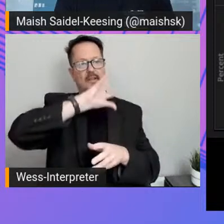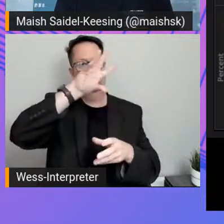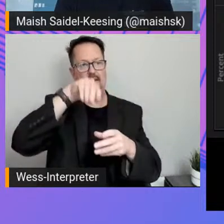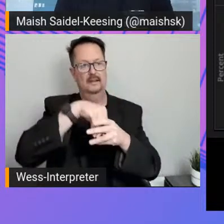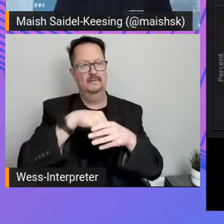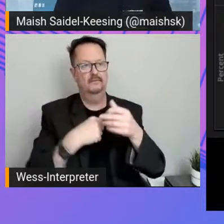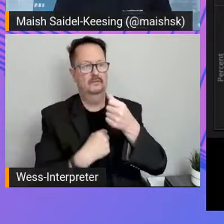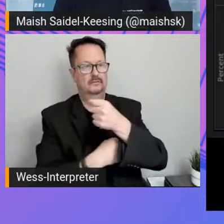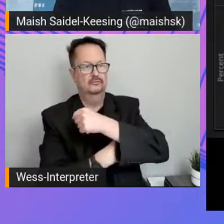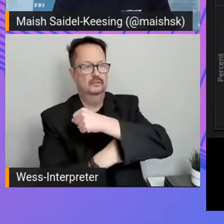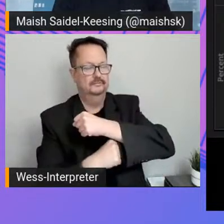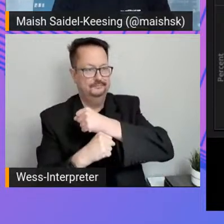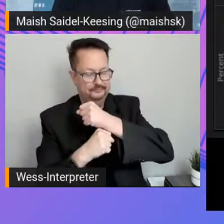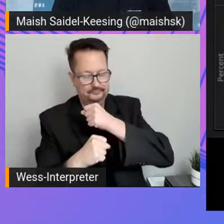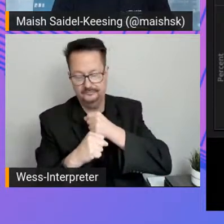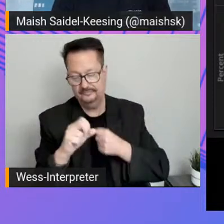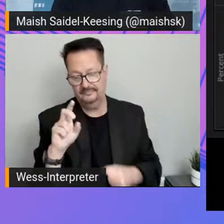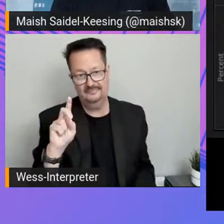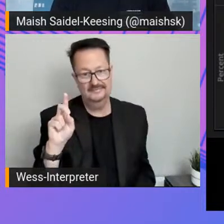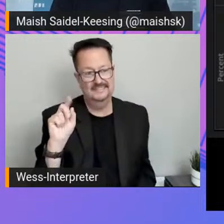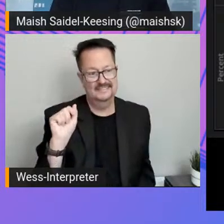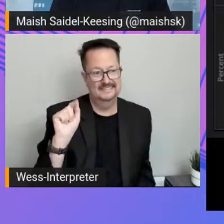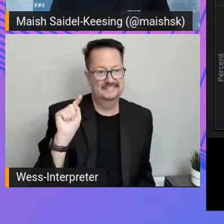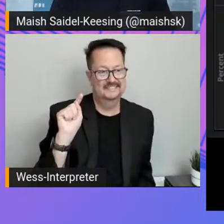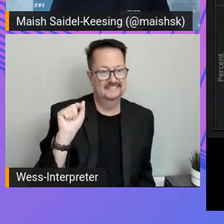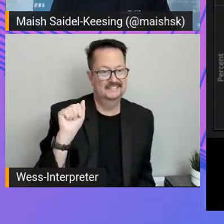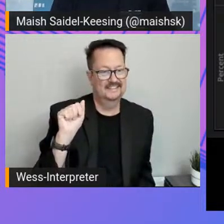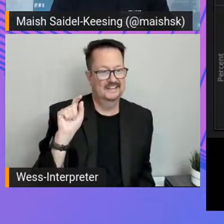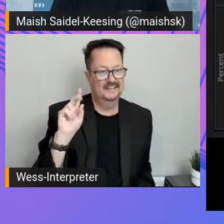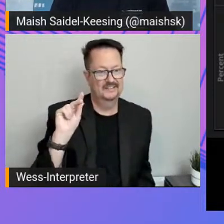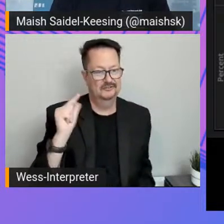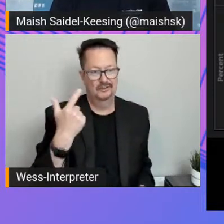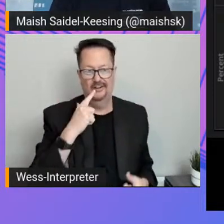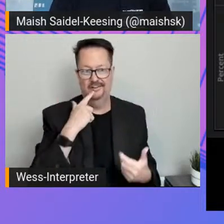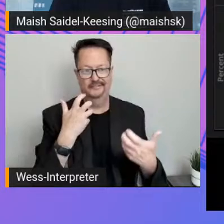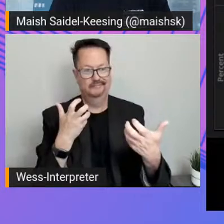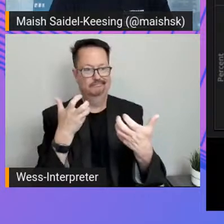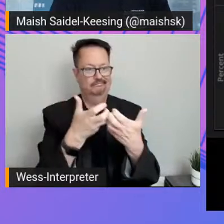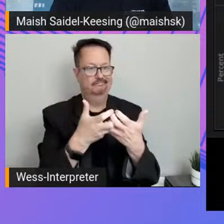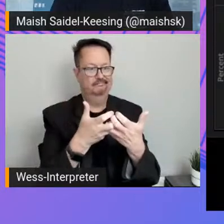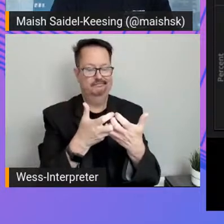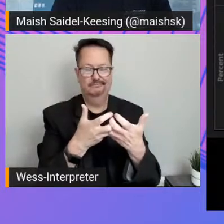Yep. Yeah. Datadog was the right tool for this. Because we